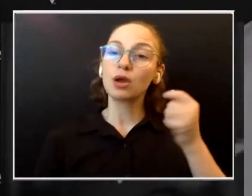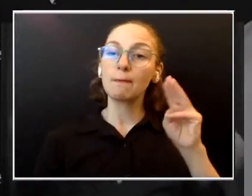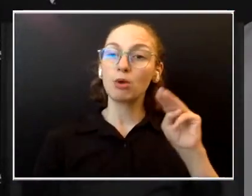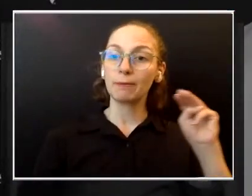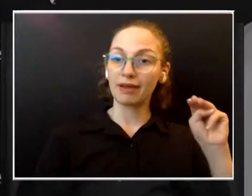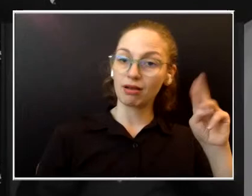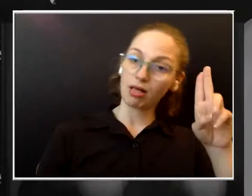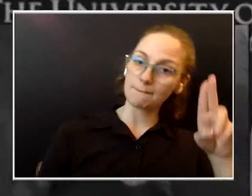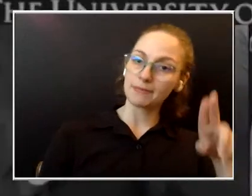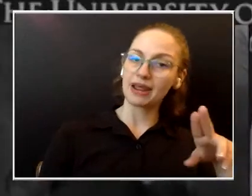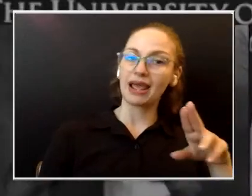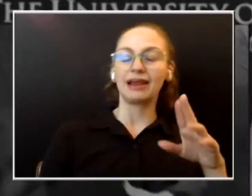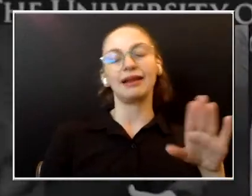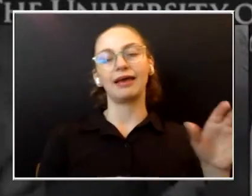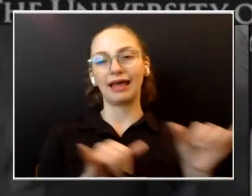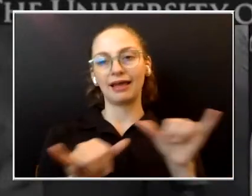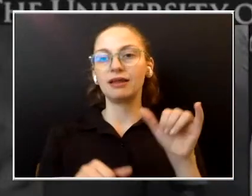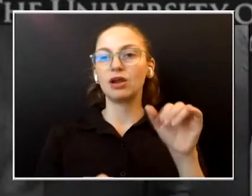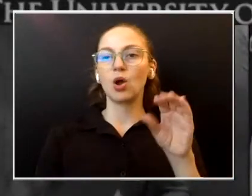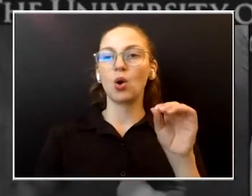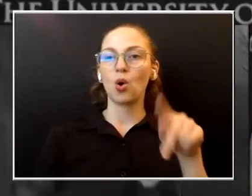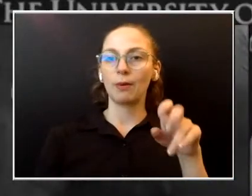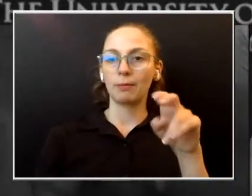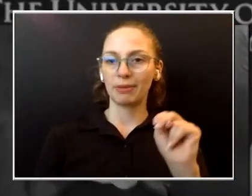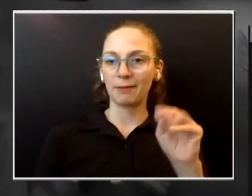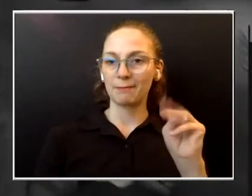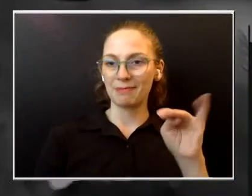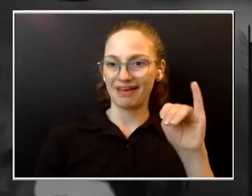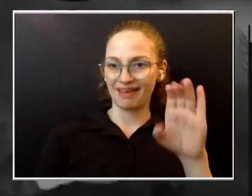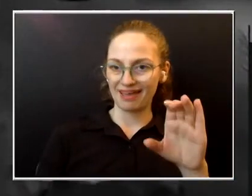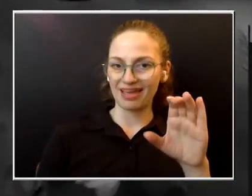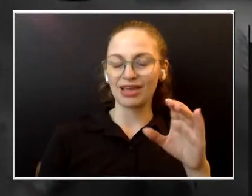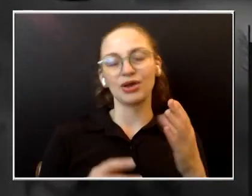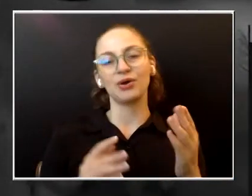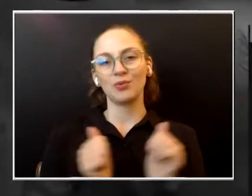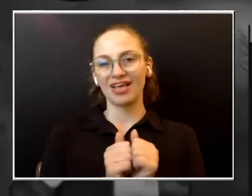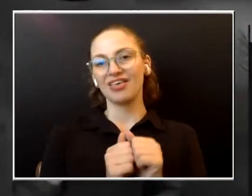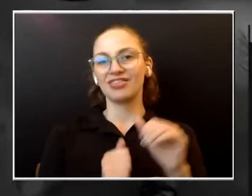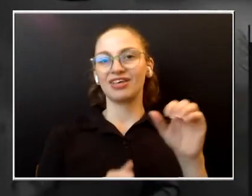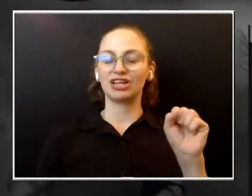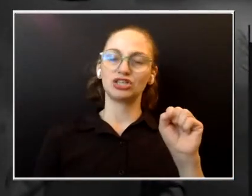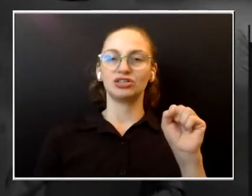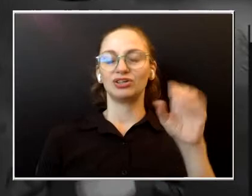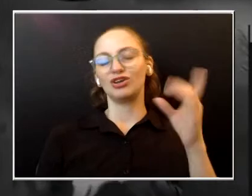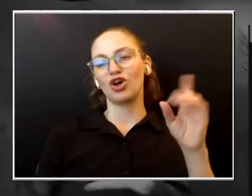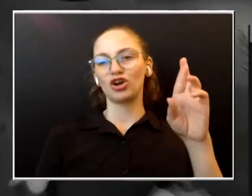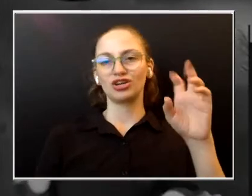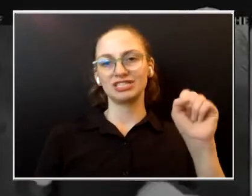Dr. Stites podcasts. Now, everywhere podcasts are available.